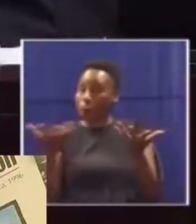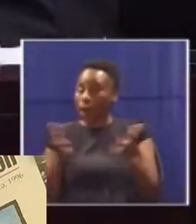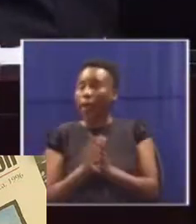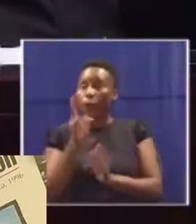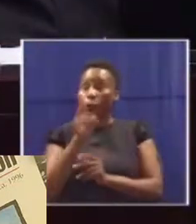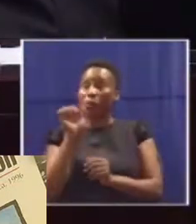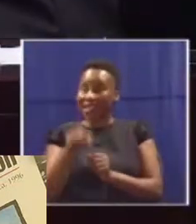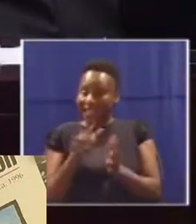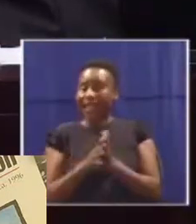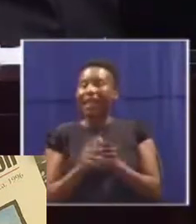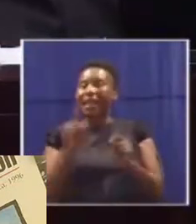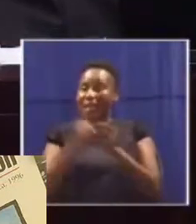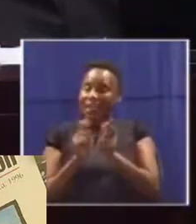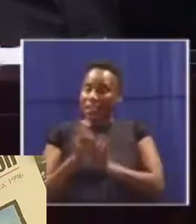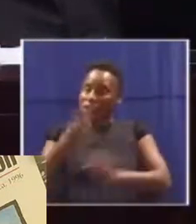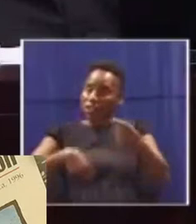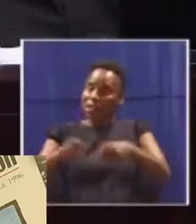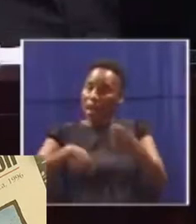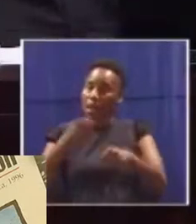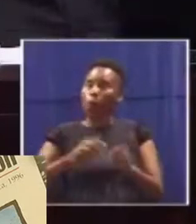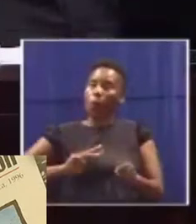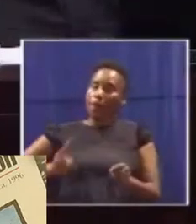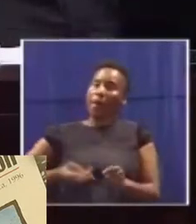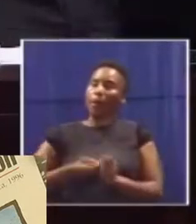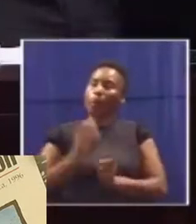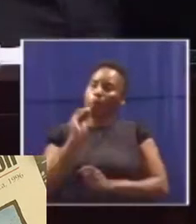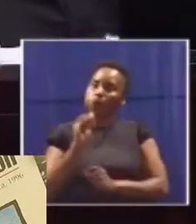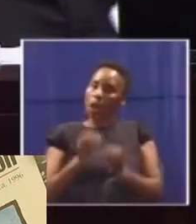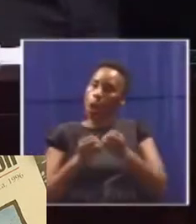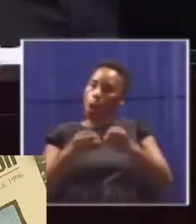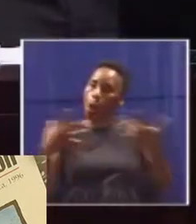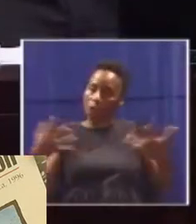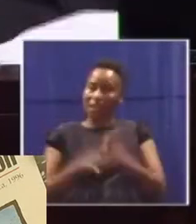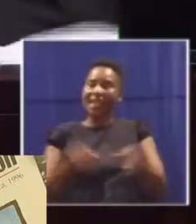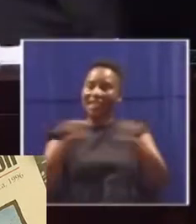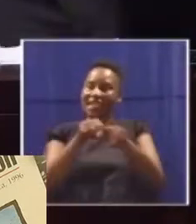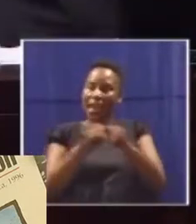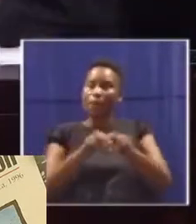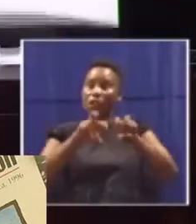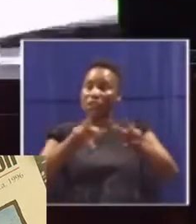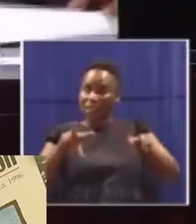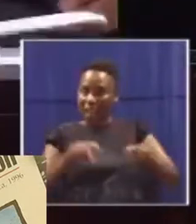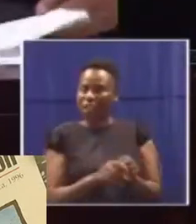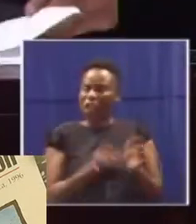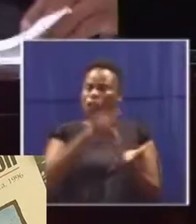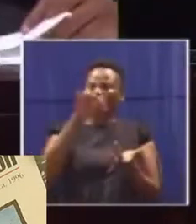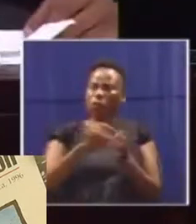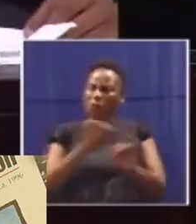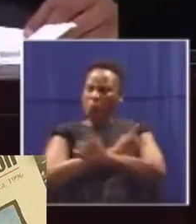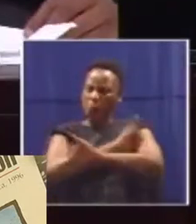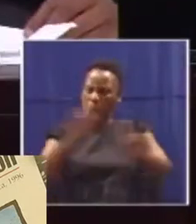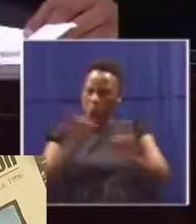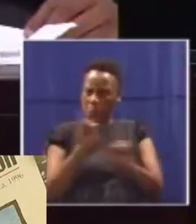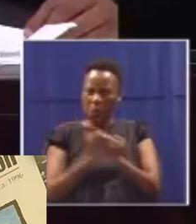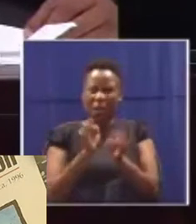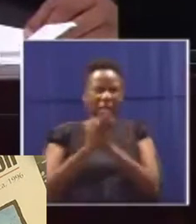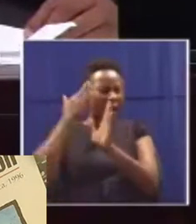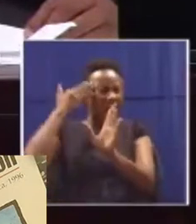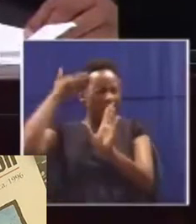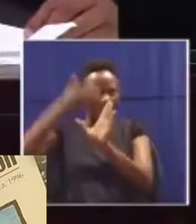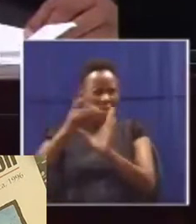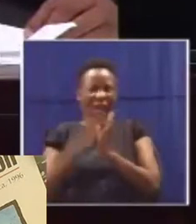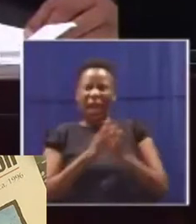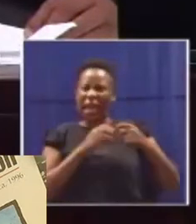research done in Nordic countries, the very same research that shows the severe psychological and emotional